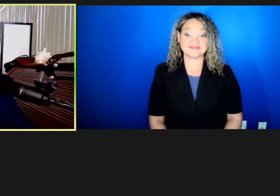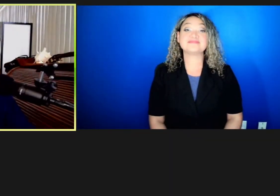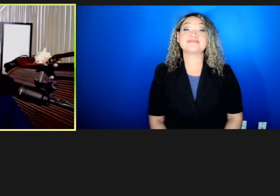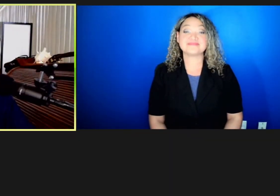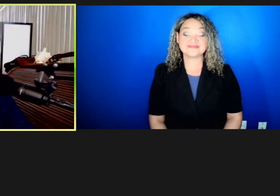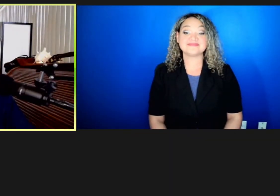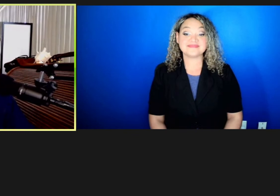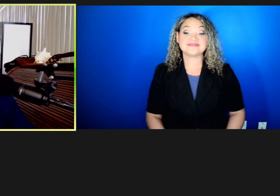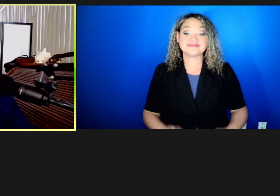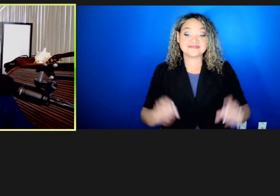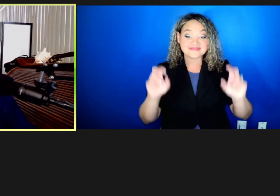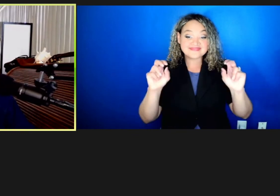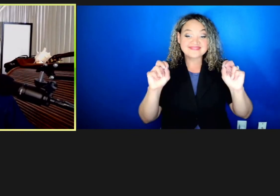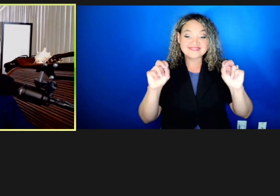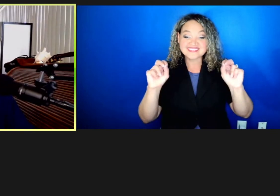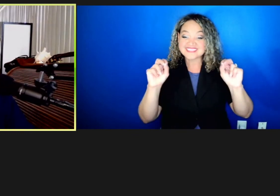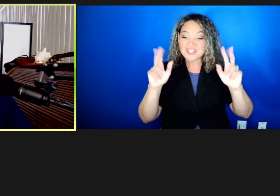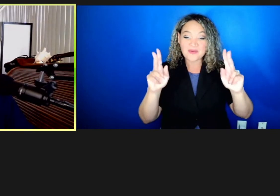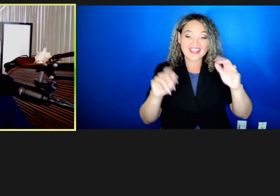Okay, I am going to